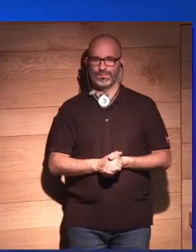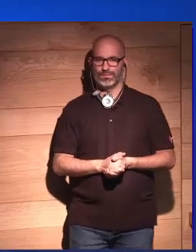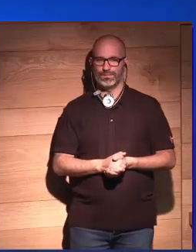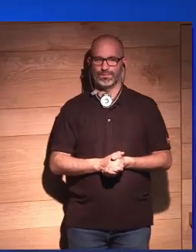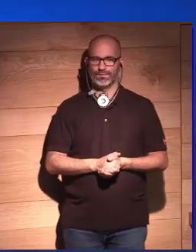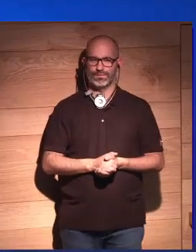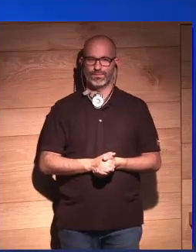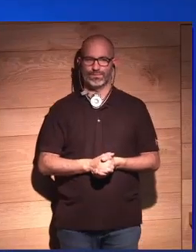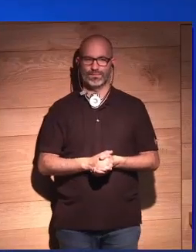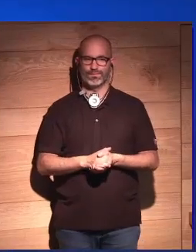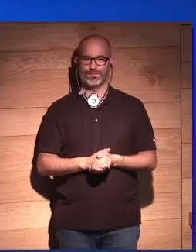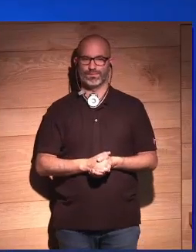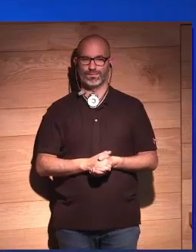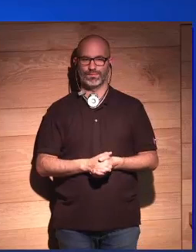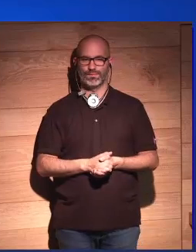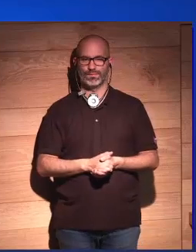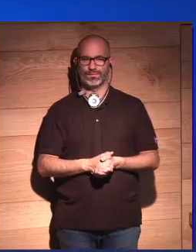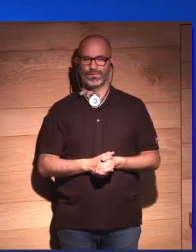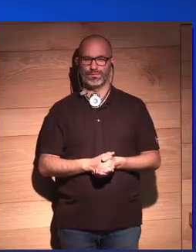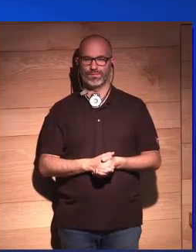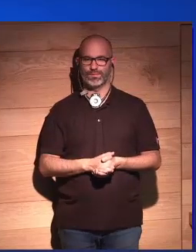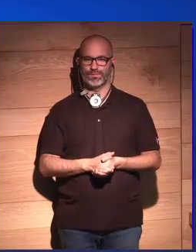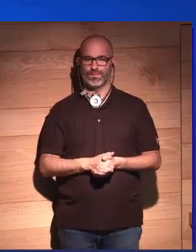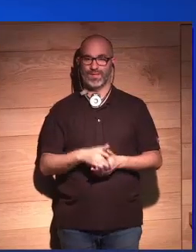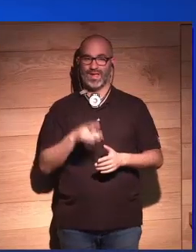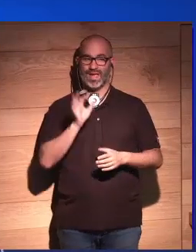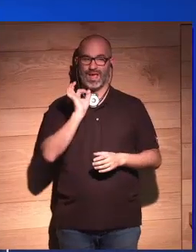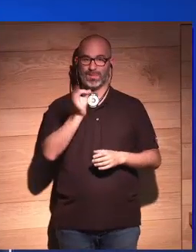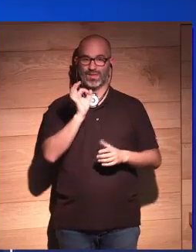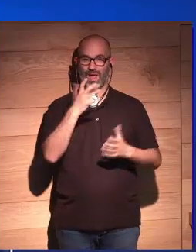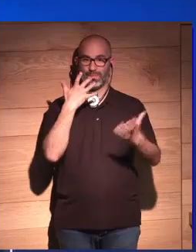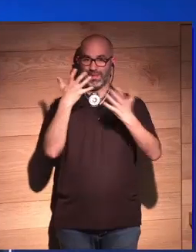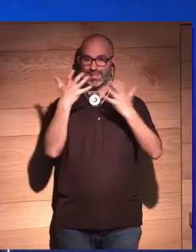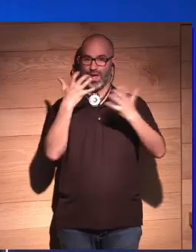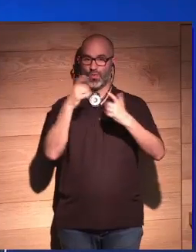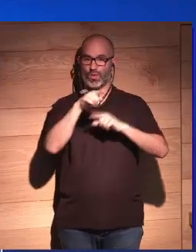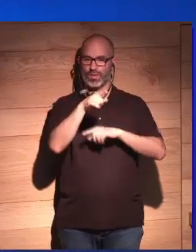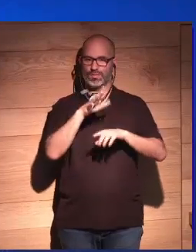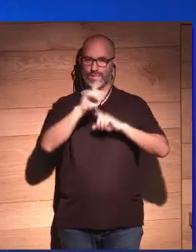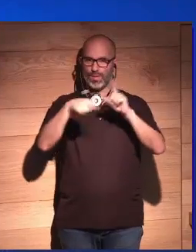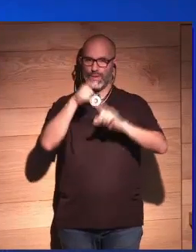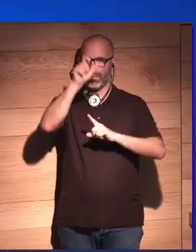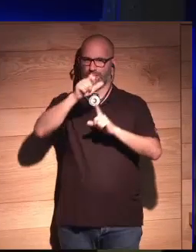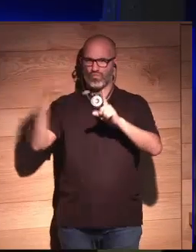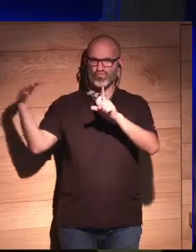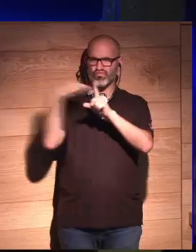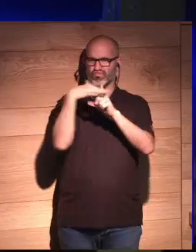show drew an overwhelming response from filmmakers. So the first thing that we did with our initiative was to